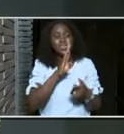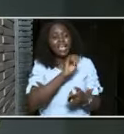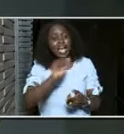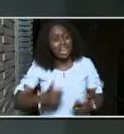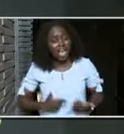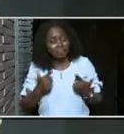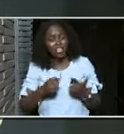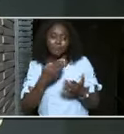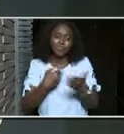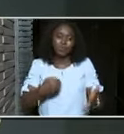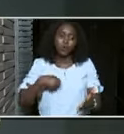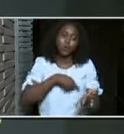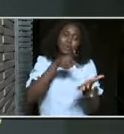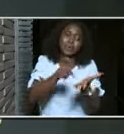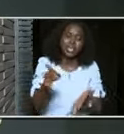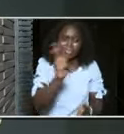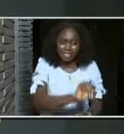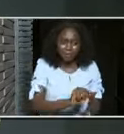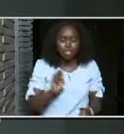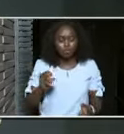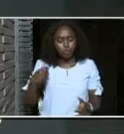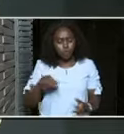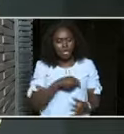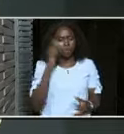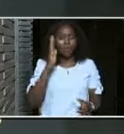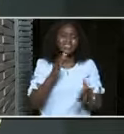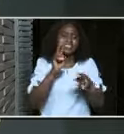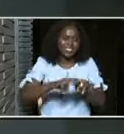Mm. So we will sit down and negotiate the debt,